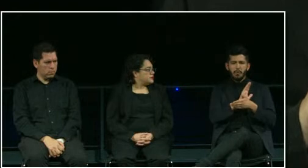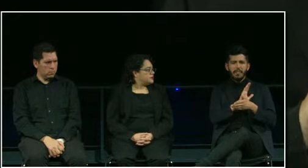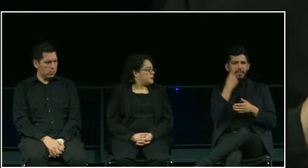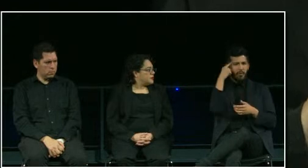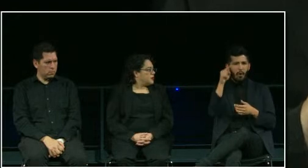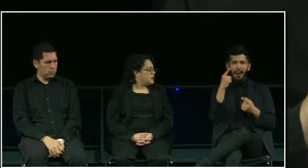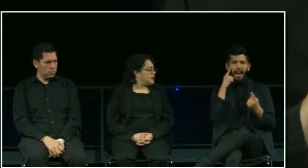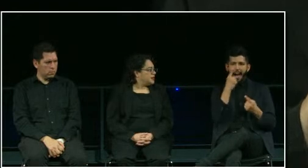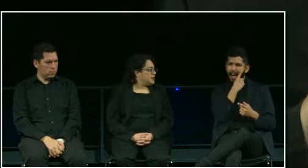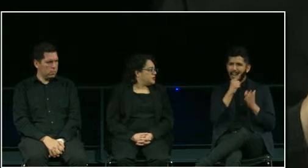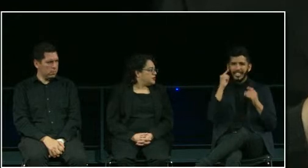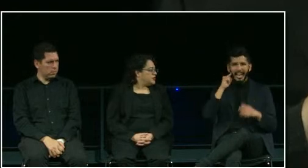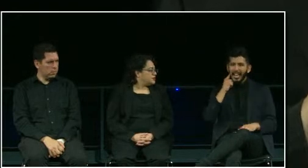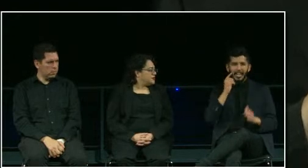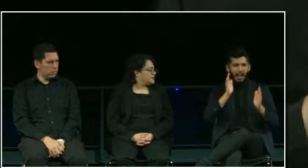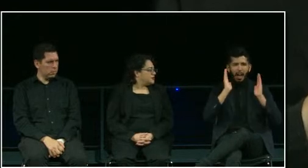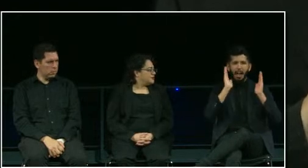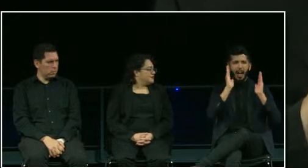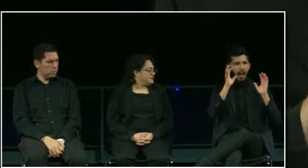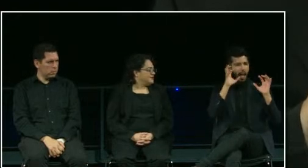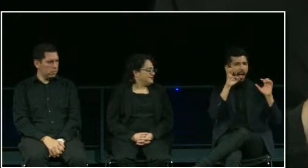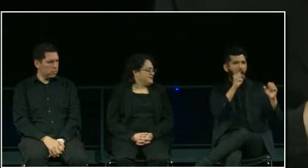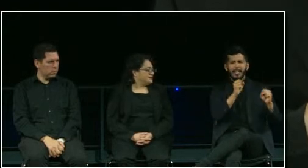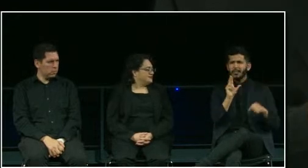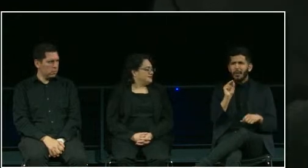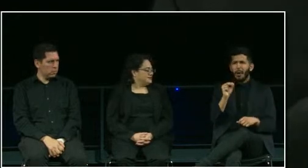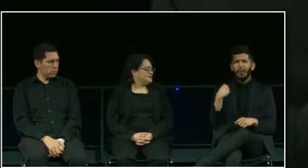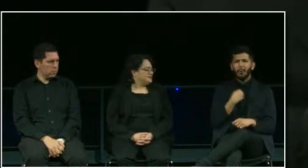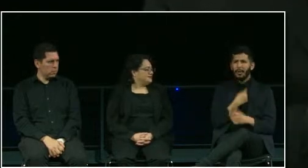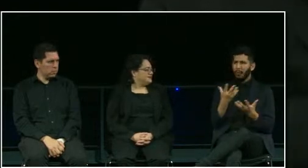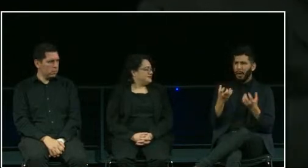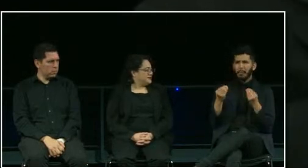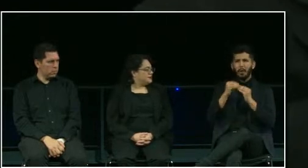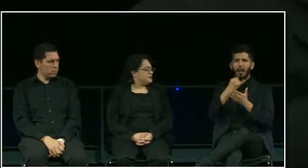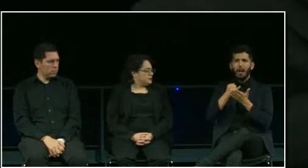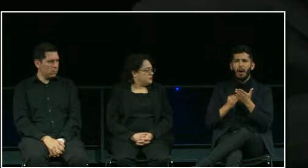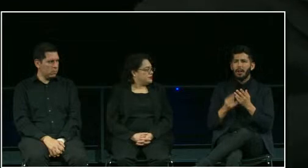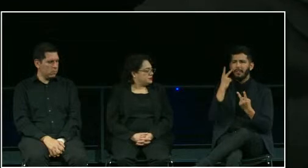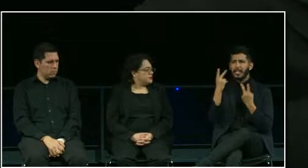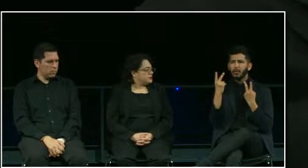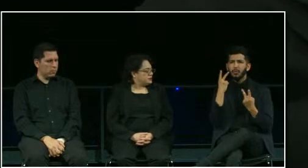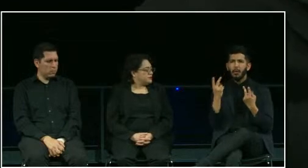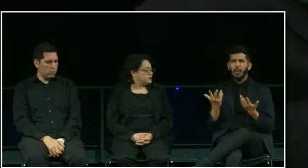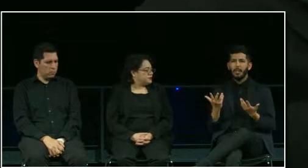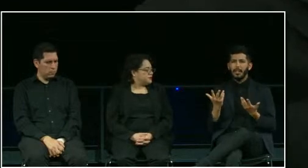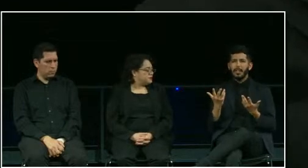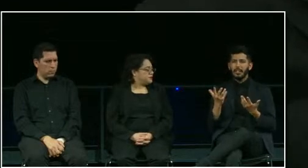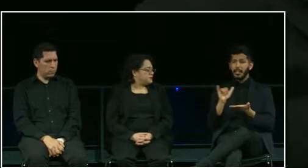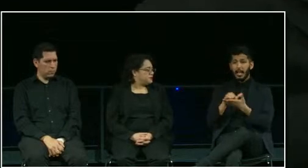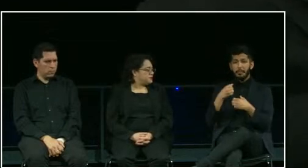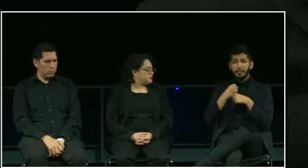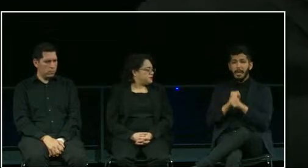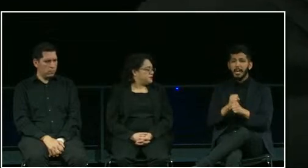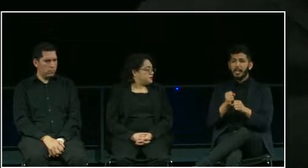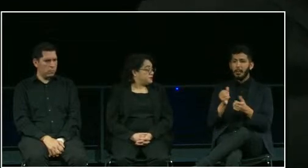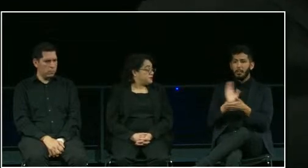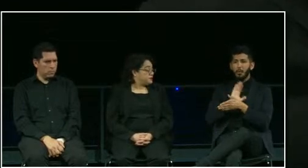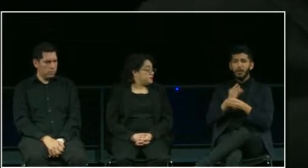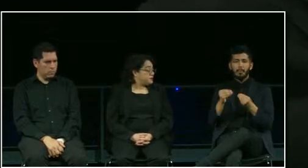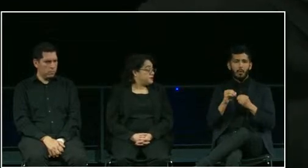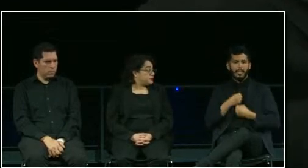eye protein. You know, all of them made decisions, visual, I mean, that made the movies more